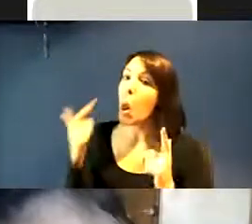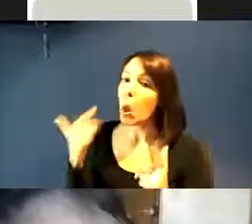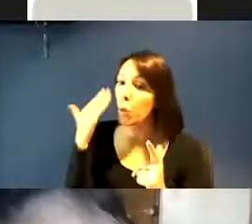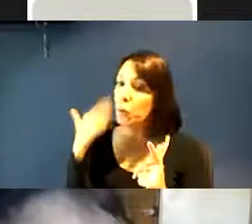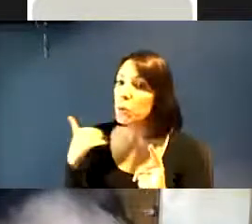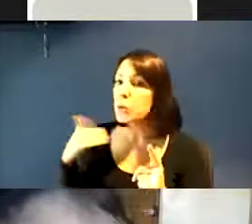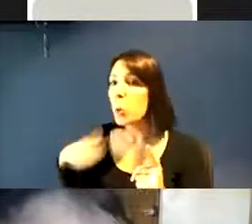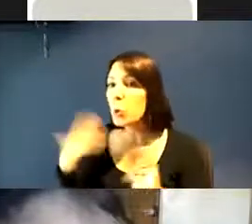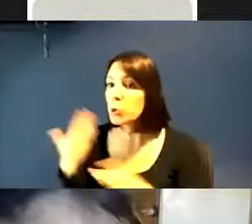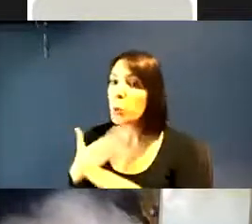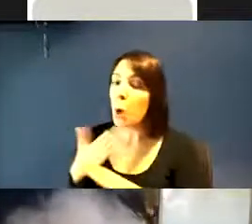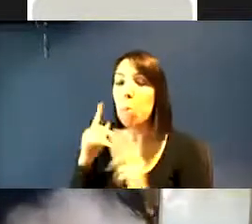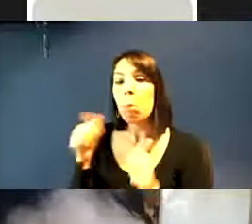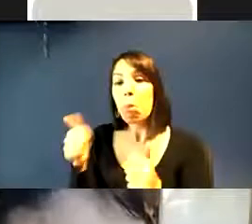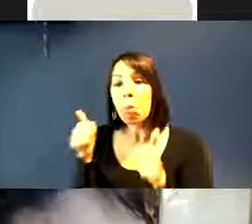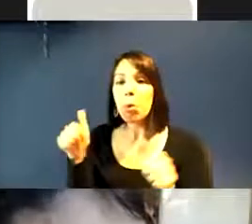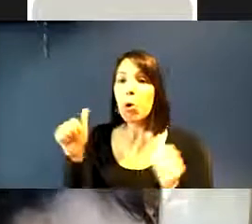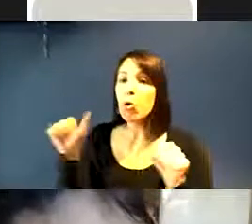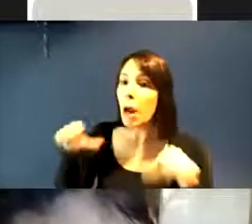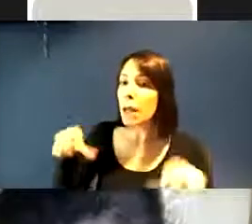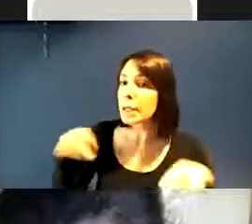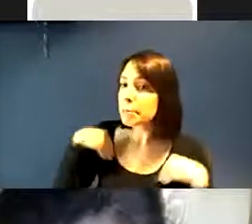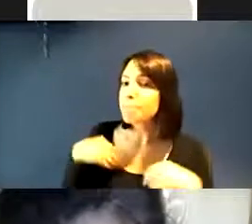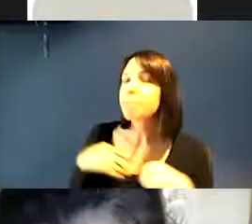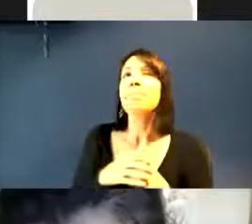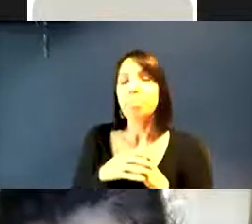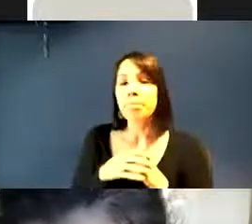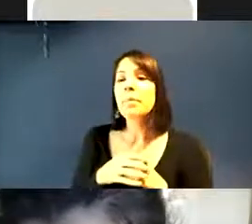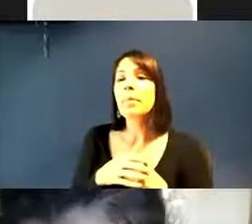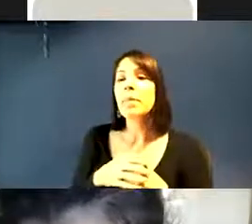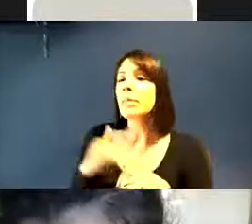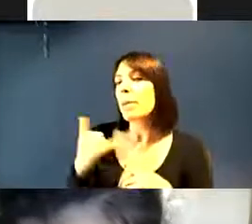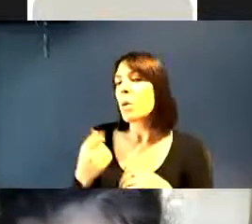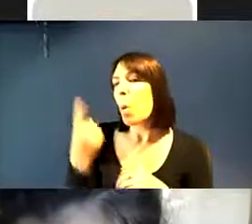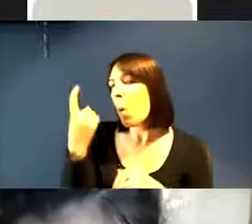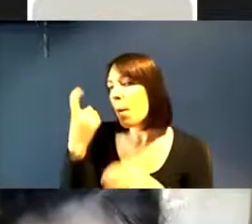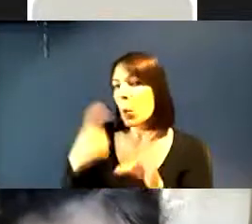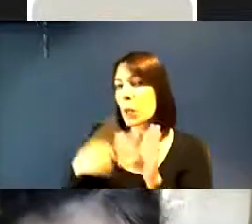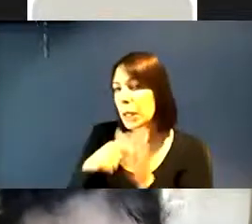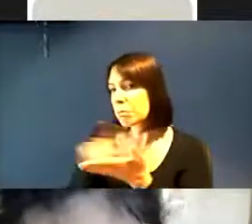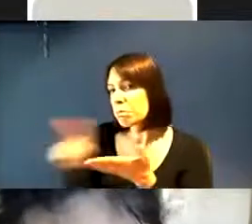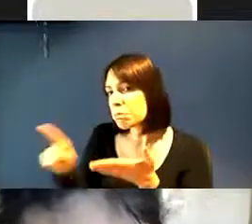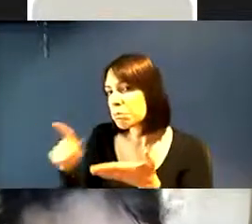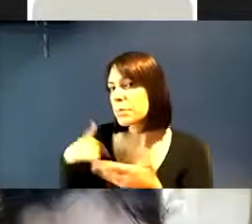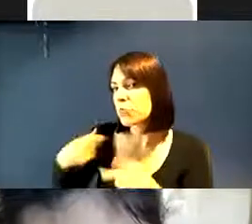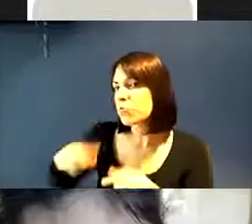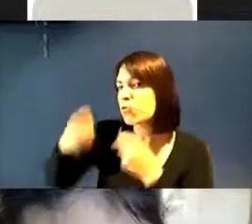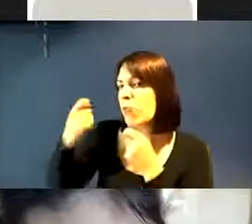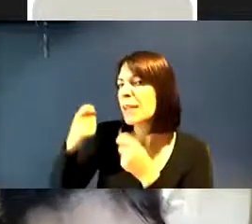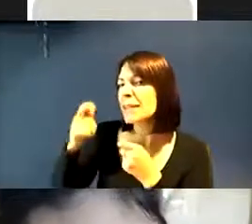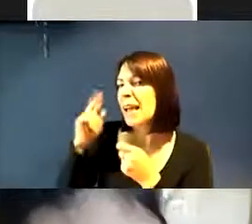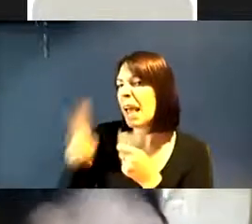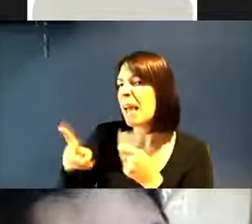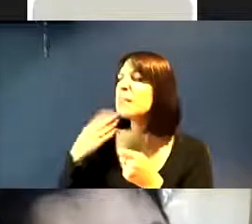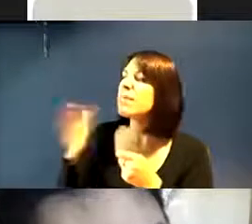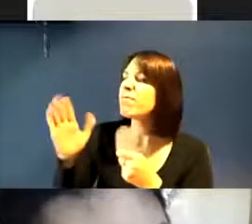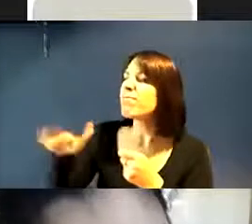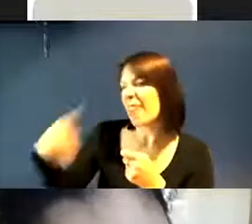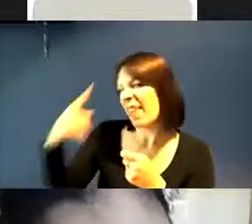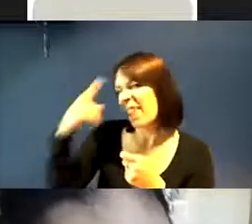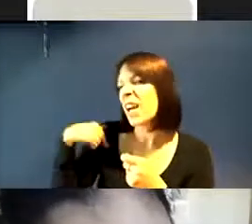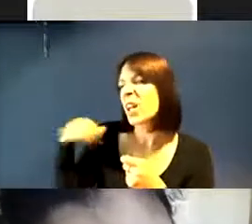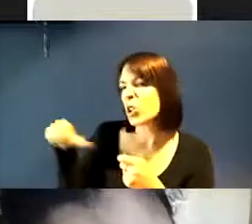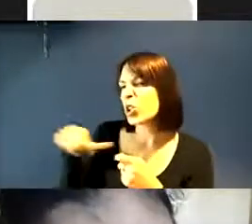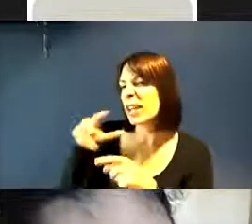okay. It came up again about a year later. And I was like, no, I really think I should work.